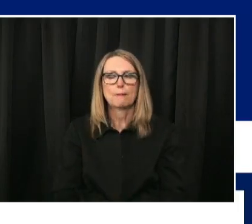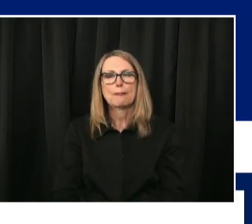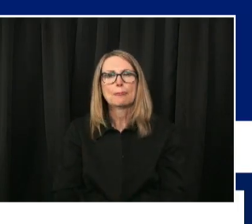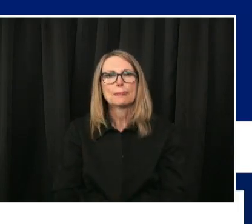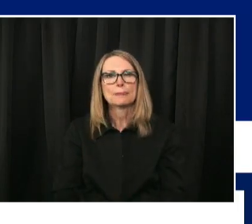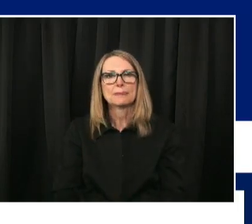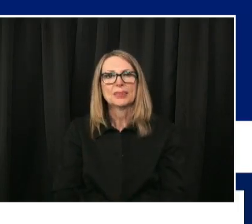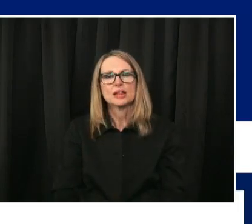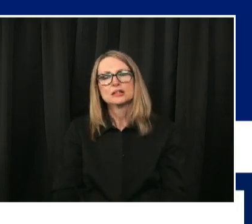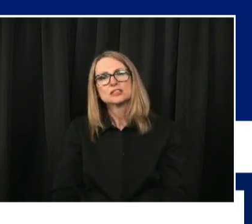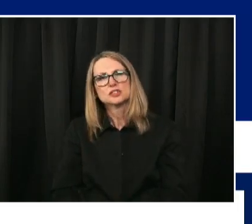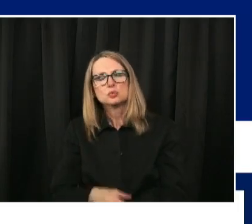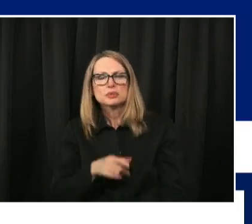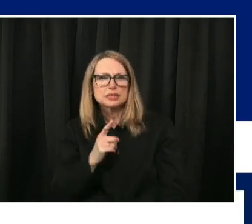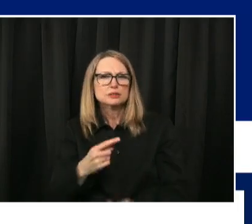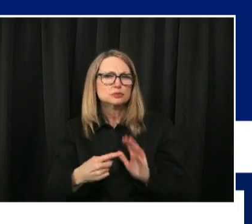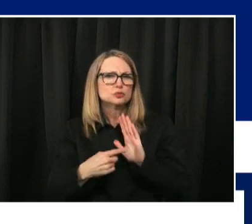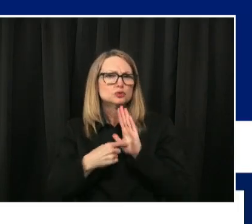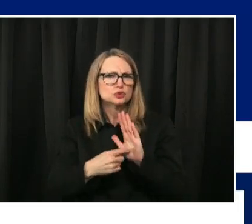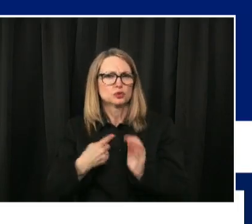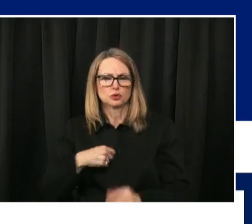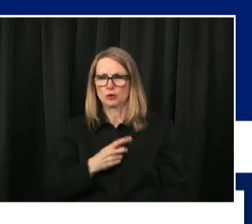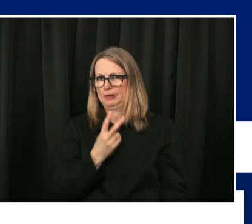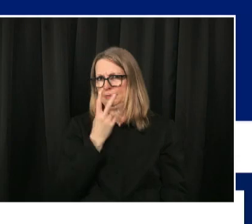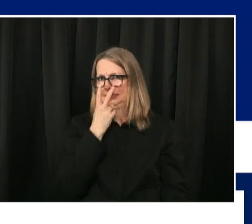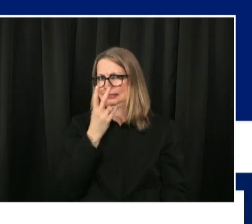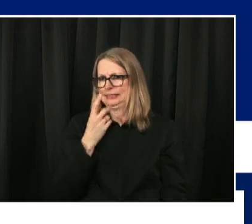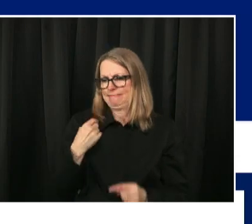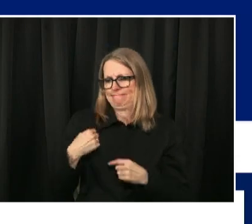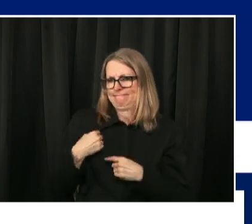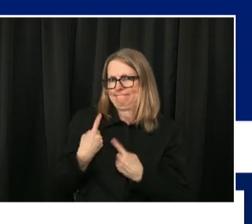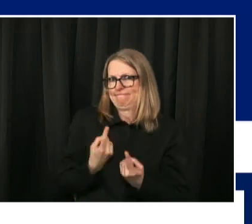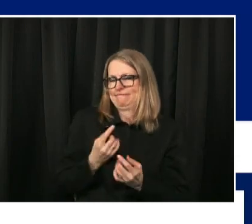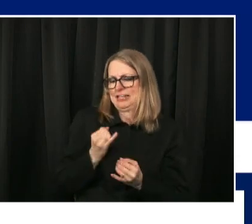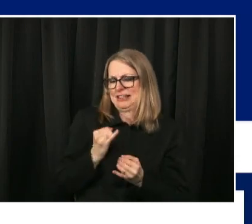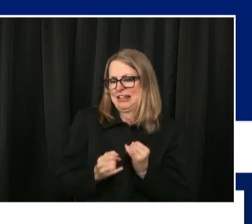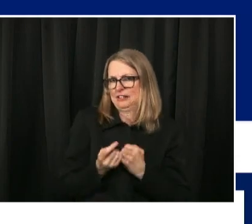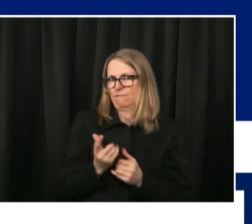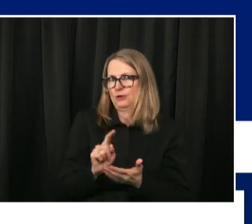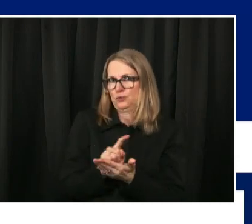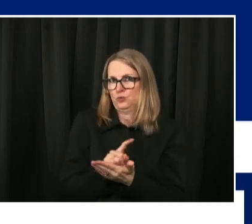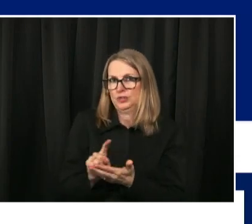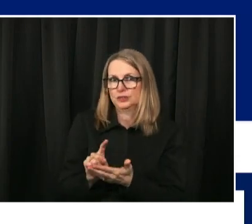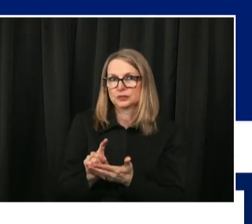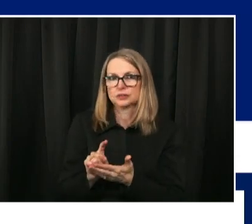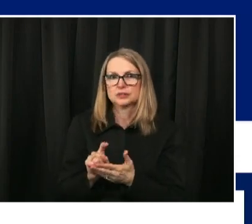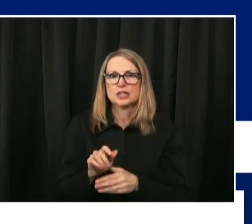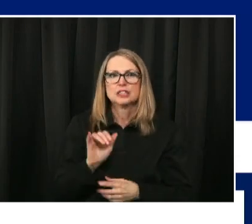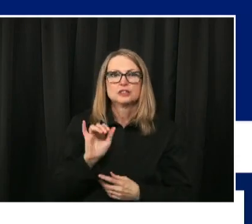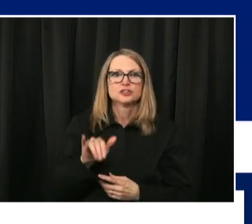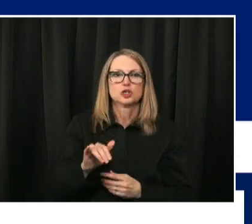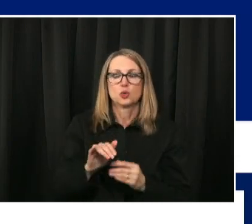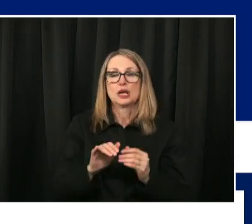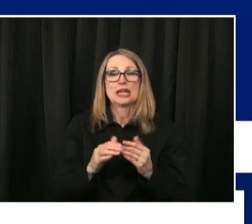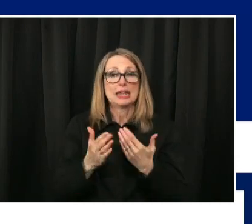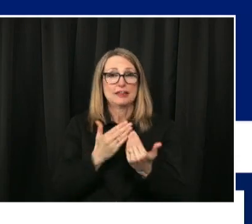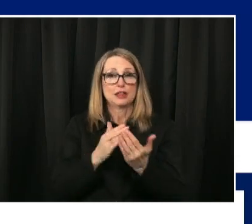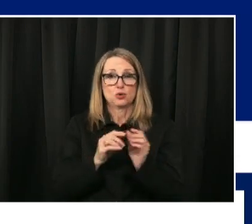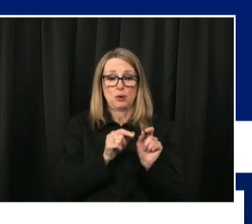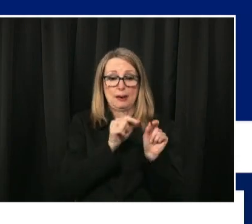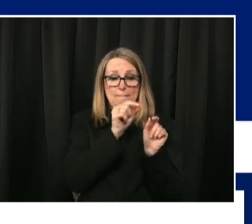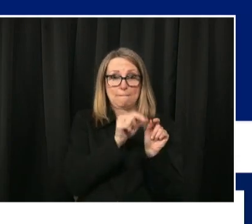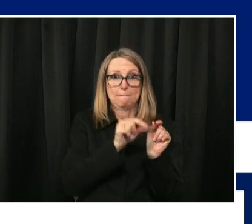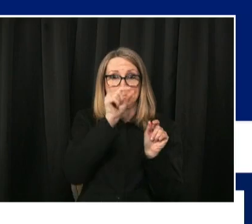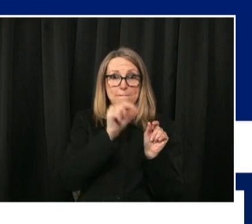bit about case trends that we've been seeing in the last couple of weeks. So in this figure, each of those gray vertical bars shows you our